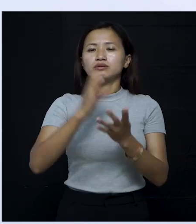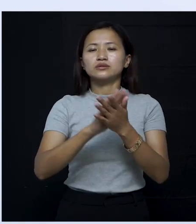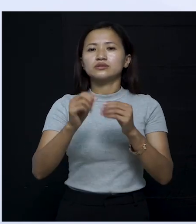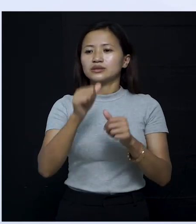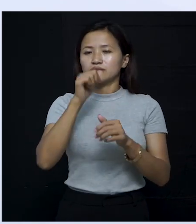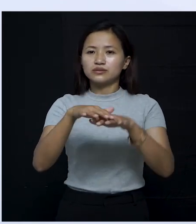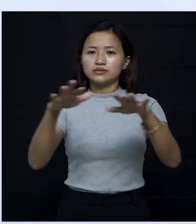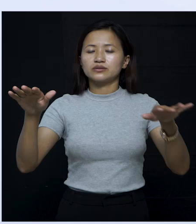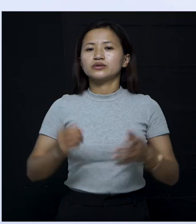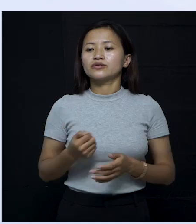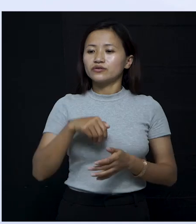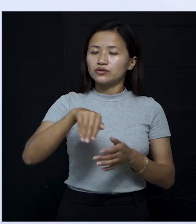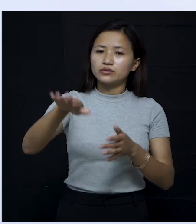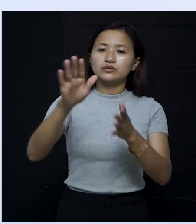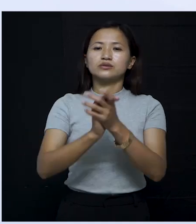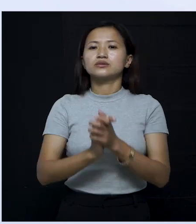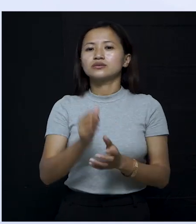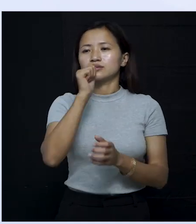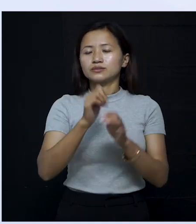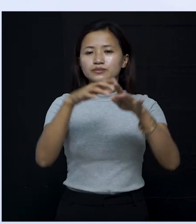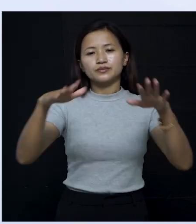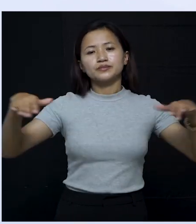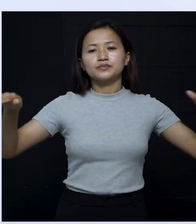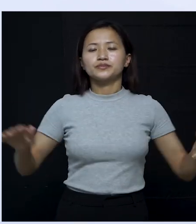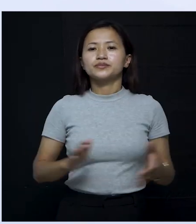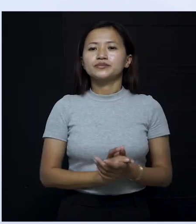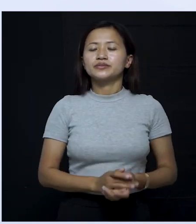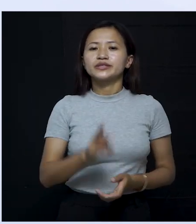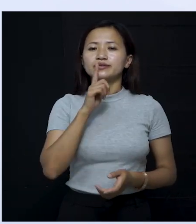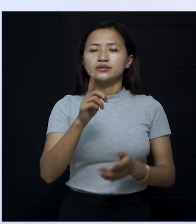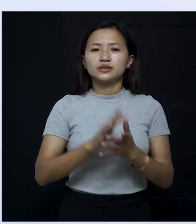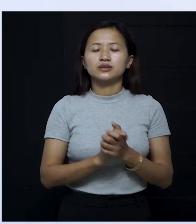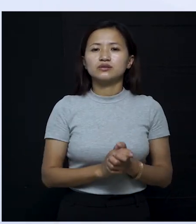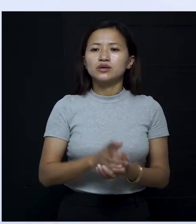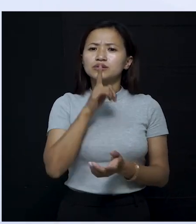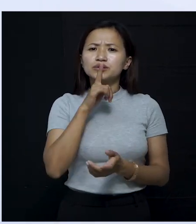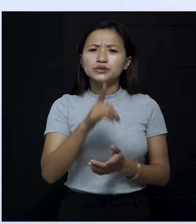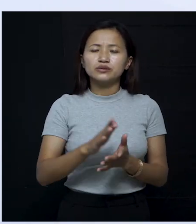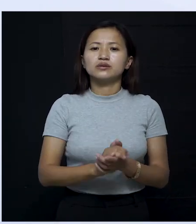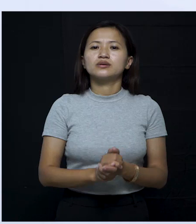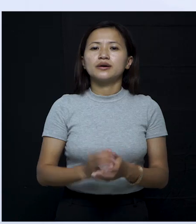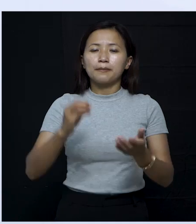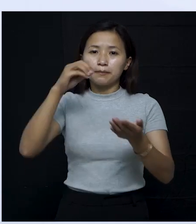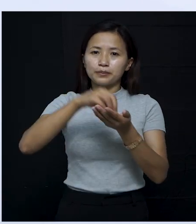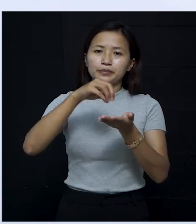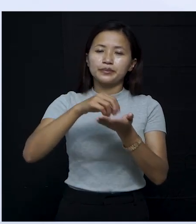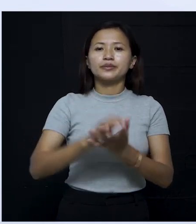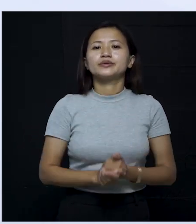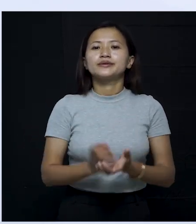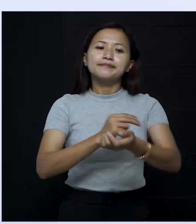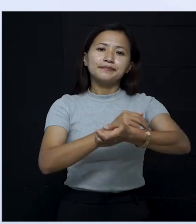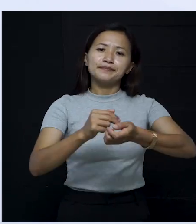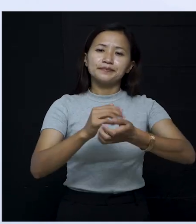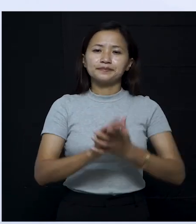there, it flows into the sea, okay? So as I've said, make sure you mention the